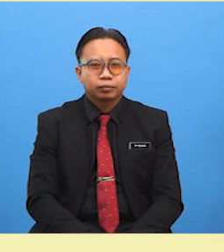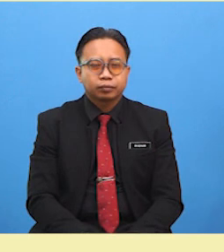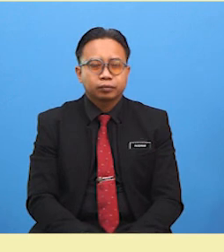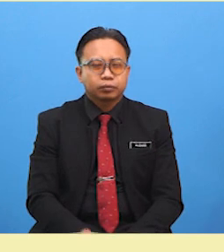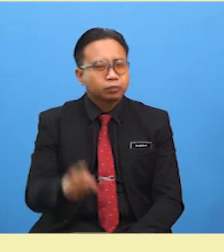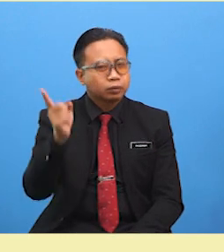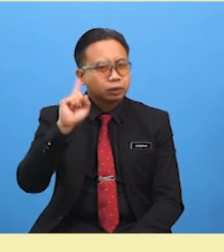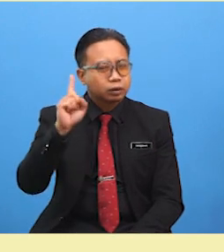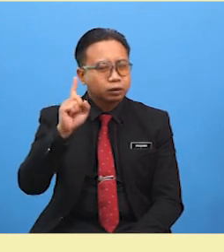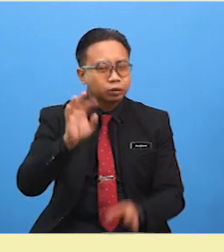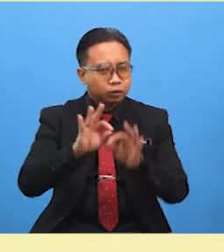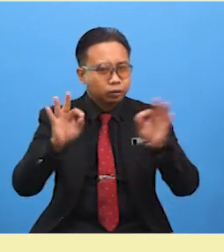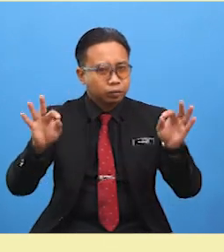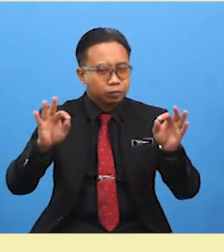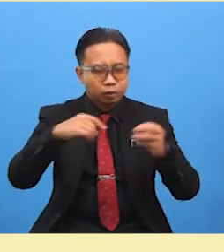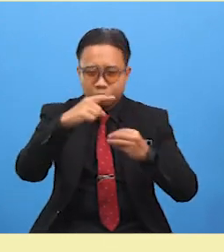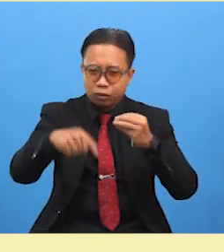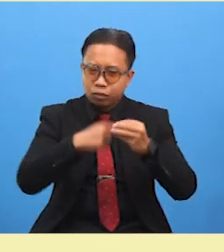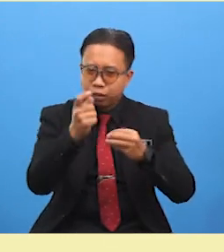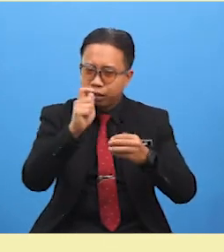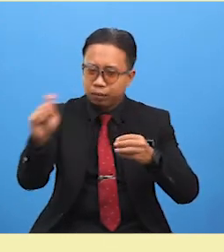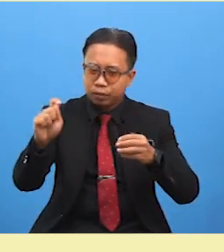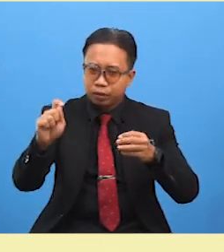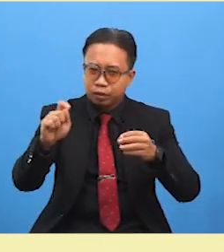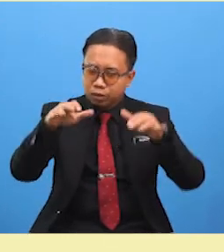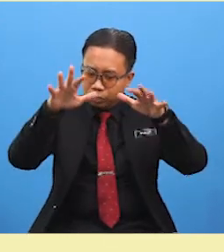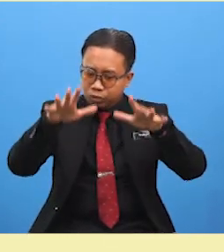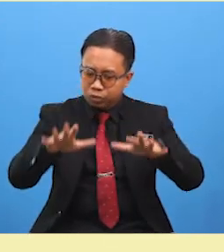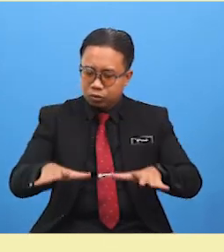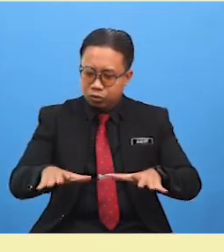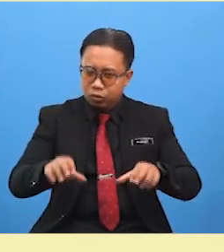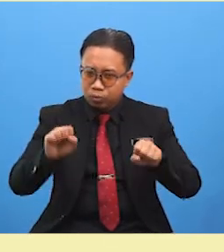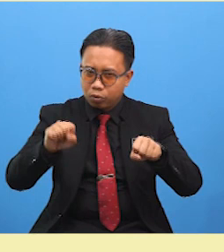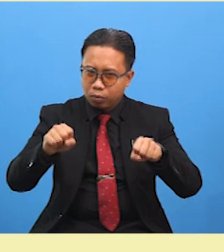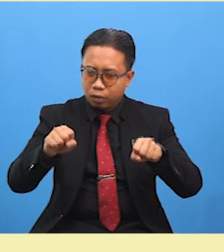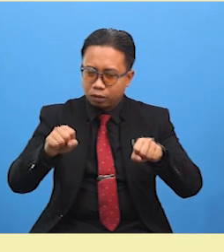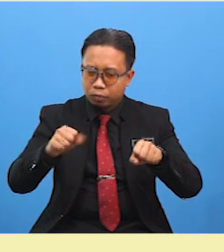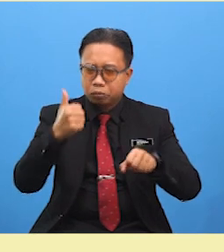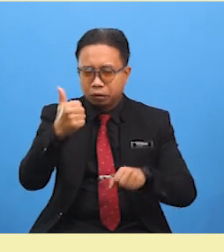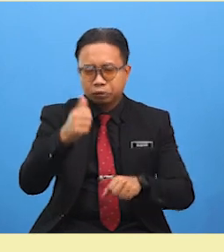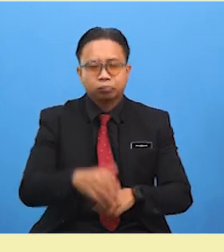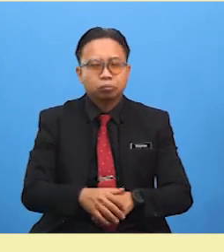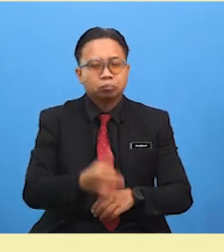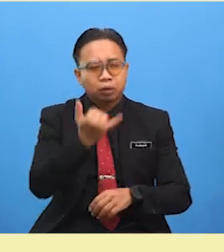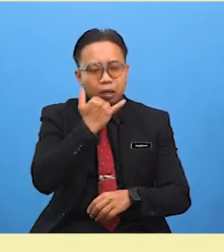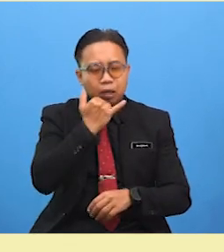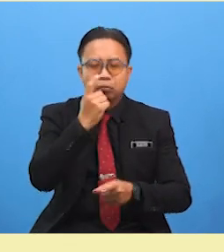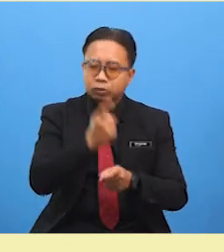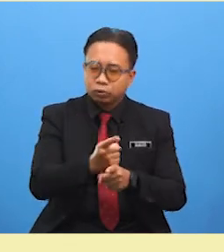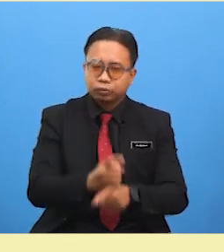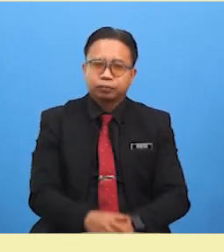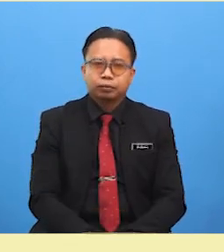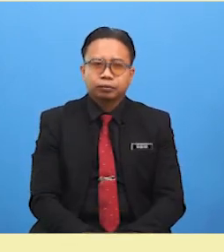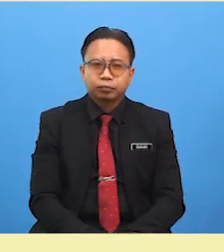Which statements below actually describe the snowmobile the best? Are these statements true or is it false?